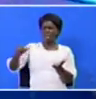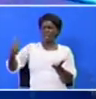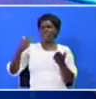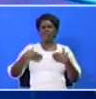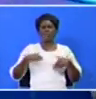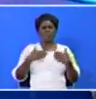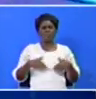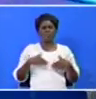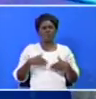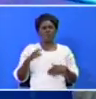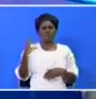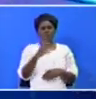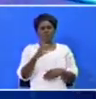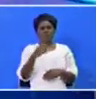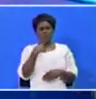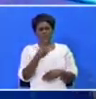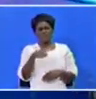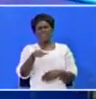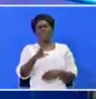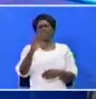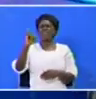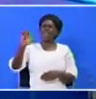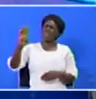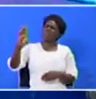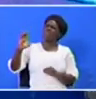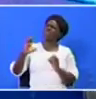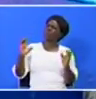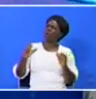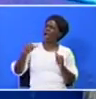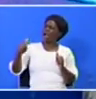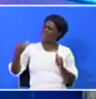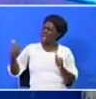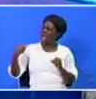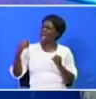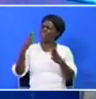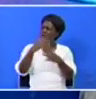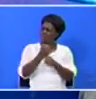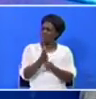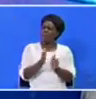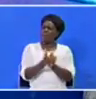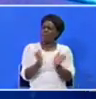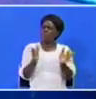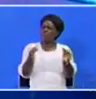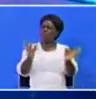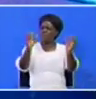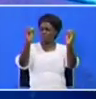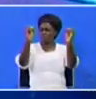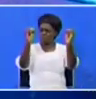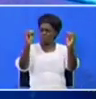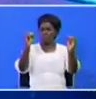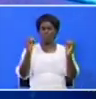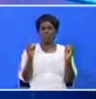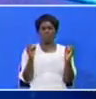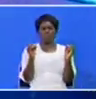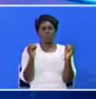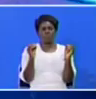Kenya National Chamber of Commerce has issued. They are not IEBC. They are not appointed. They are not even public officials. Okay. Linda, I think,